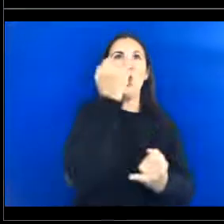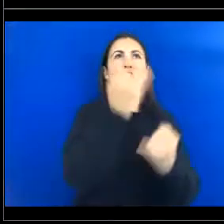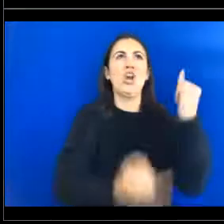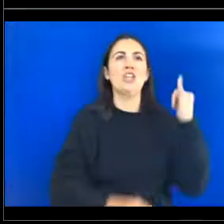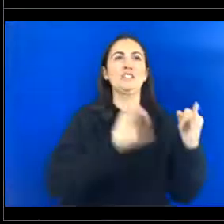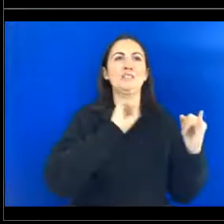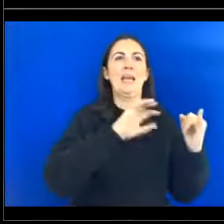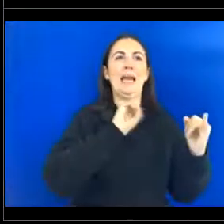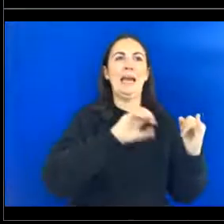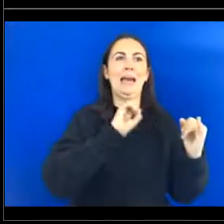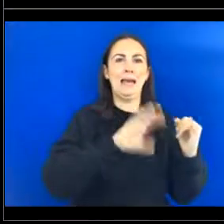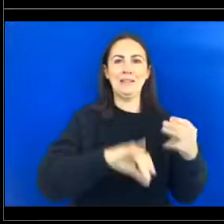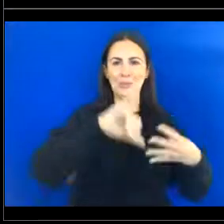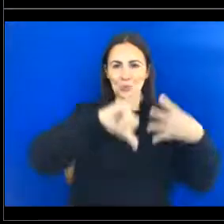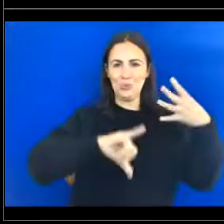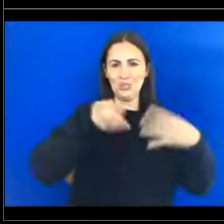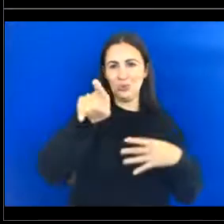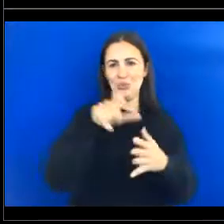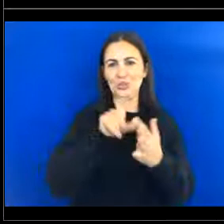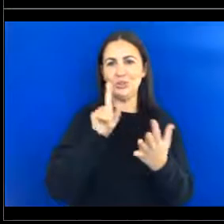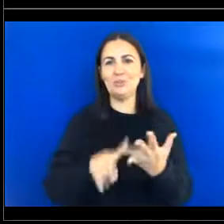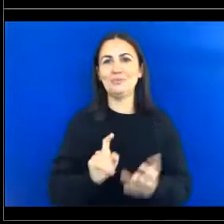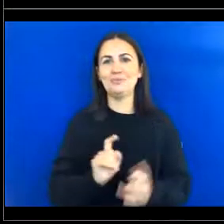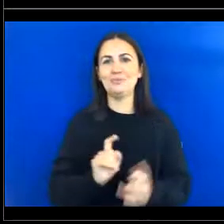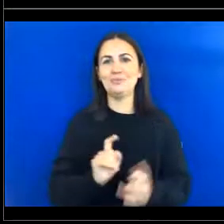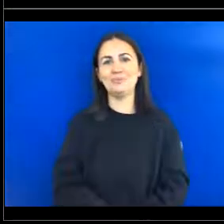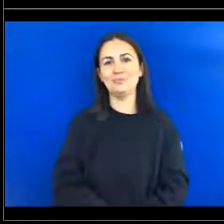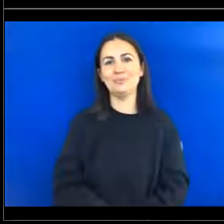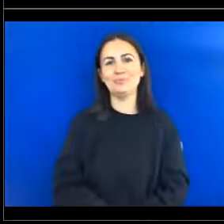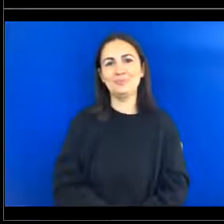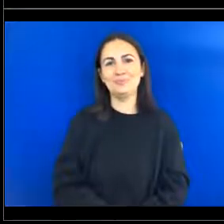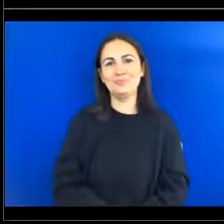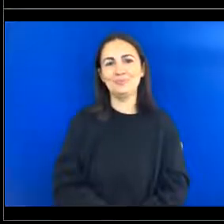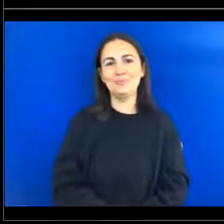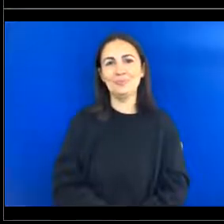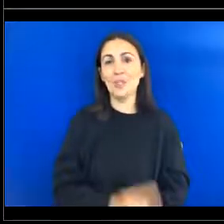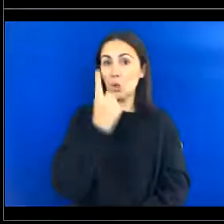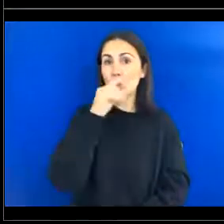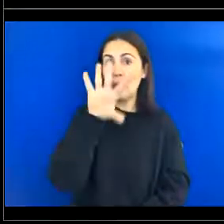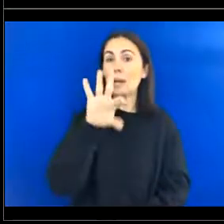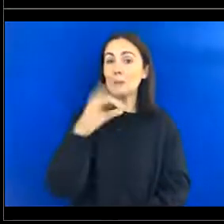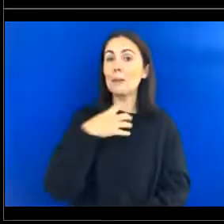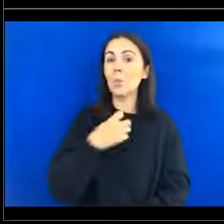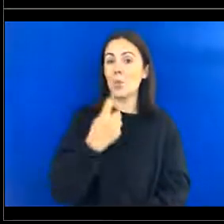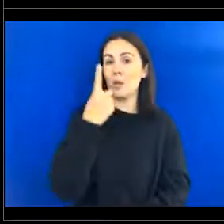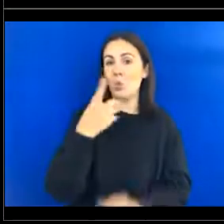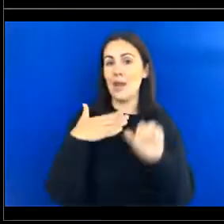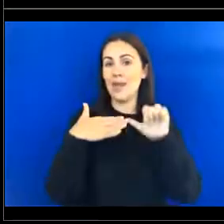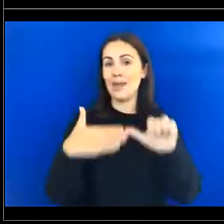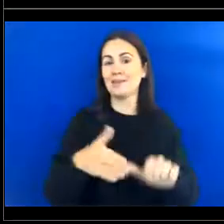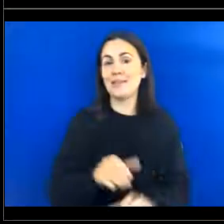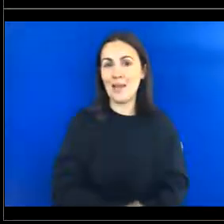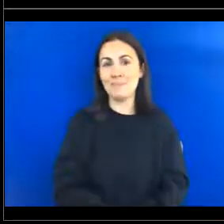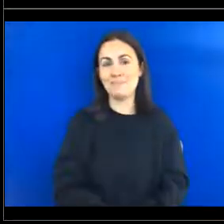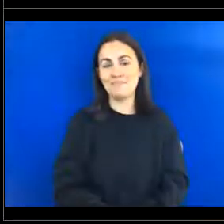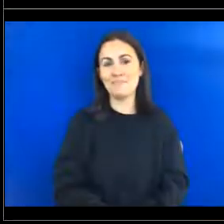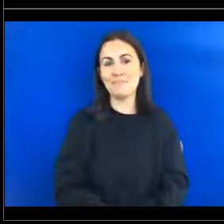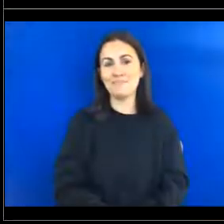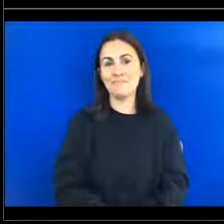So we're just waiting for our audience to vote, everyone to